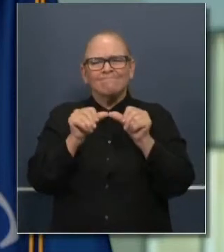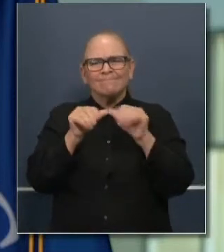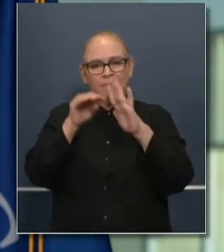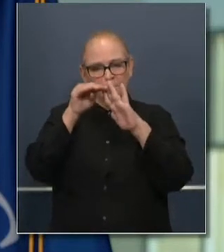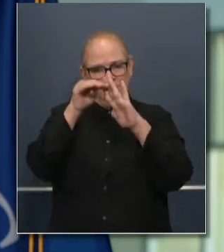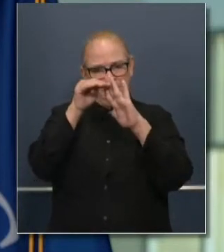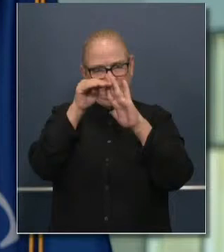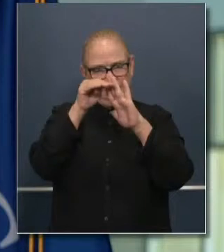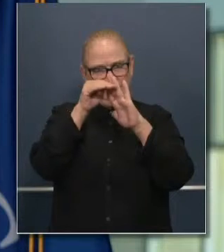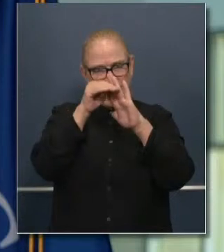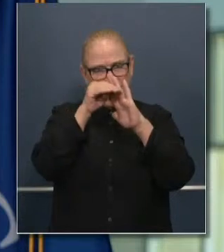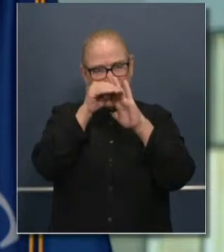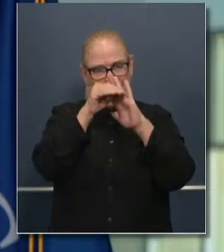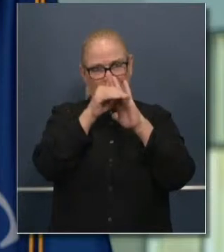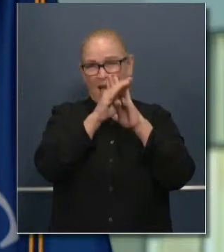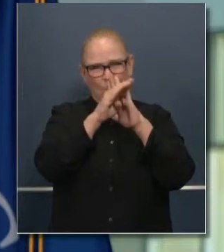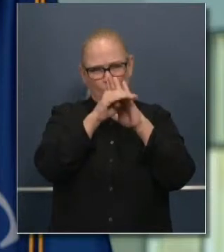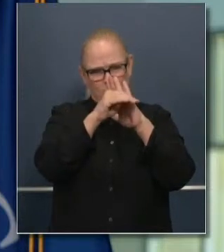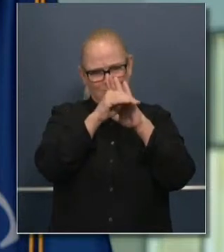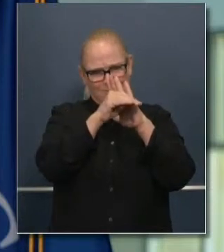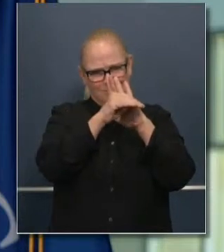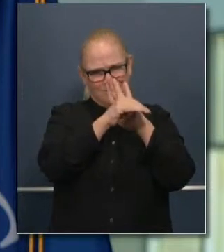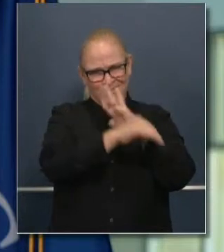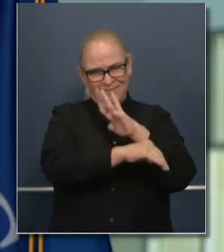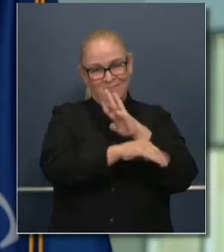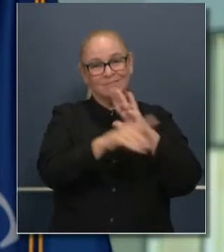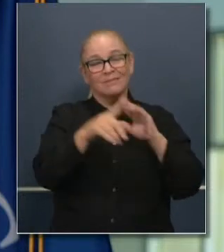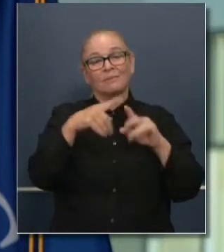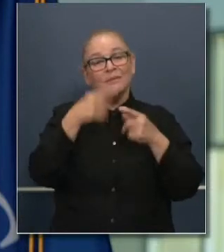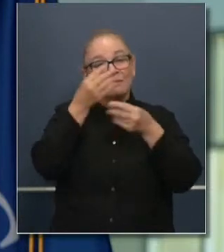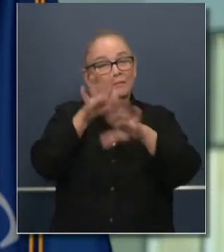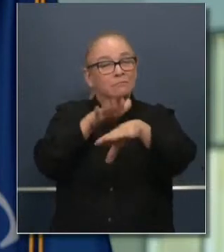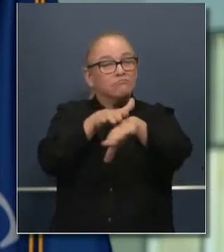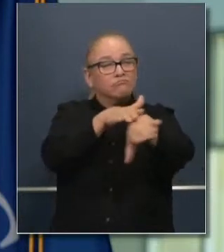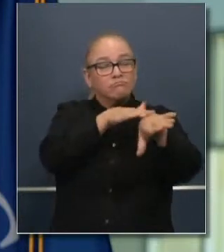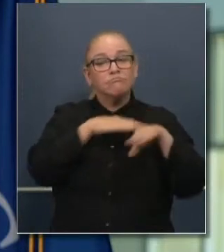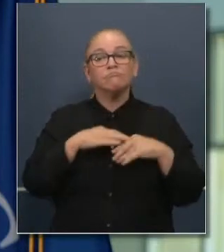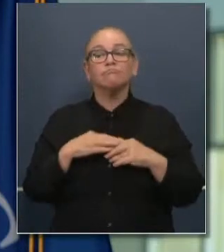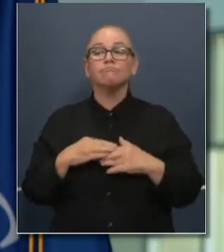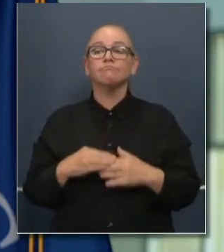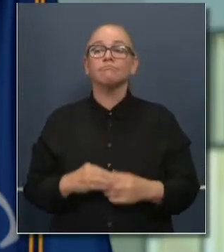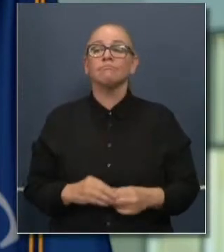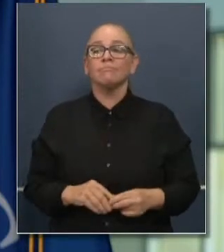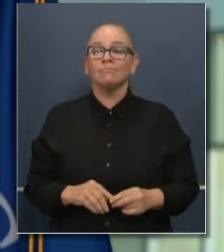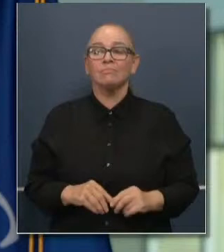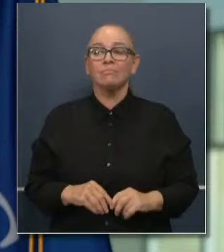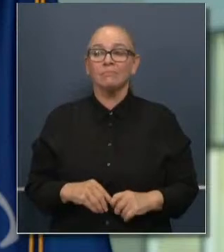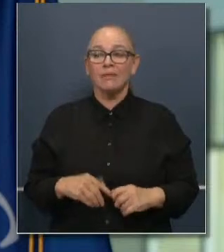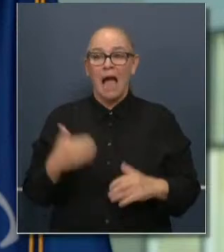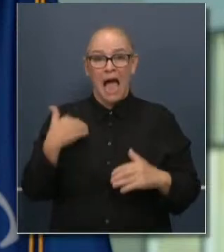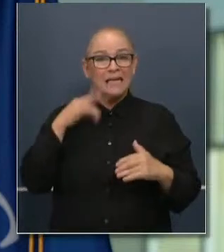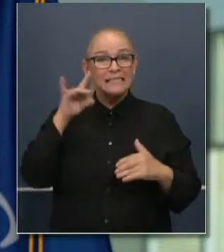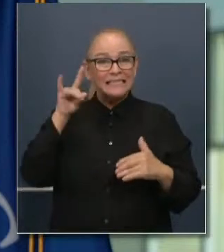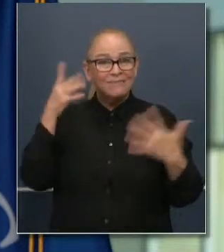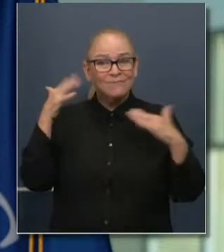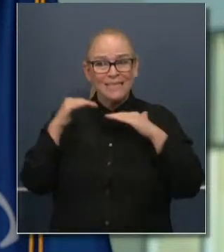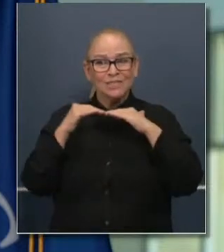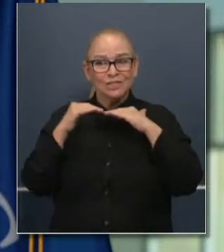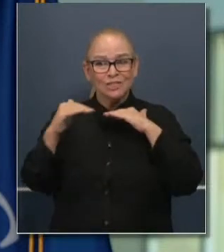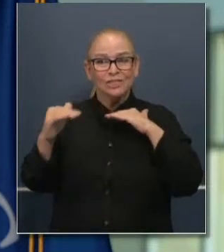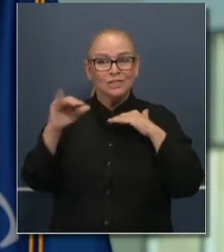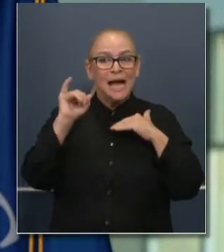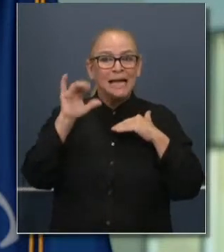consistent stabilization. Now, I caution, we had consistent stabilization in our ICUs and hospitalizations